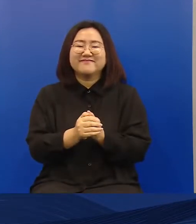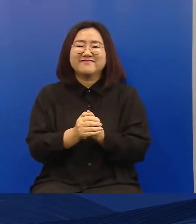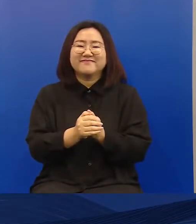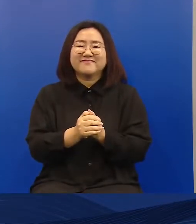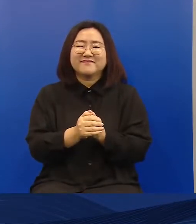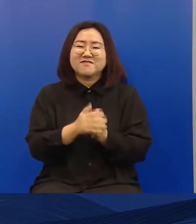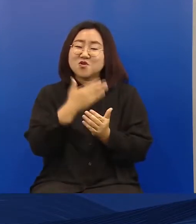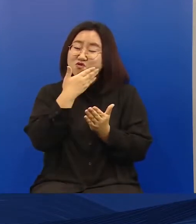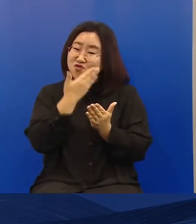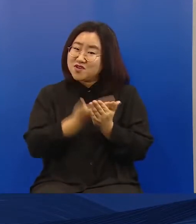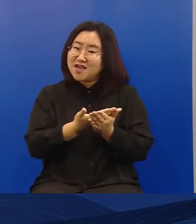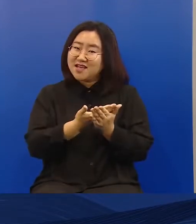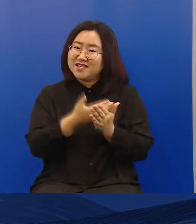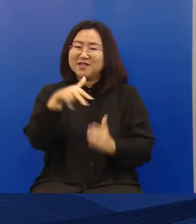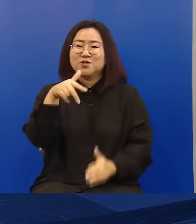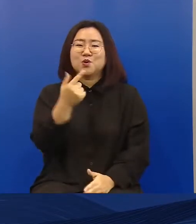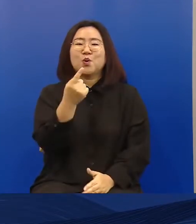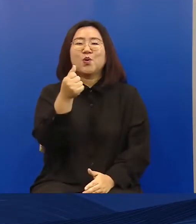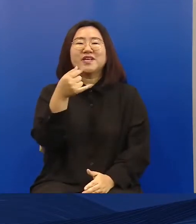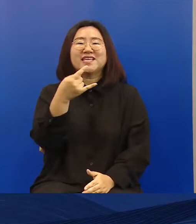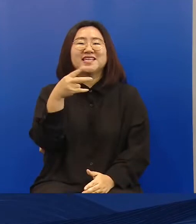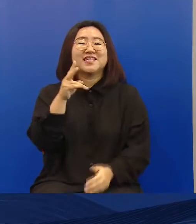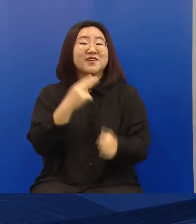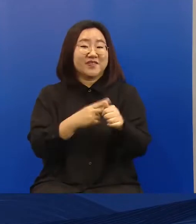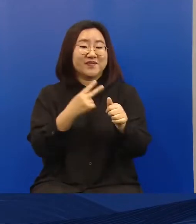the master's degree in the Nazarene University.